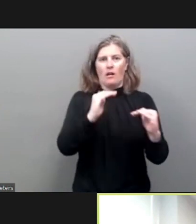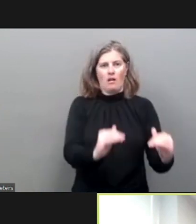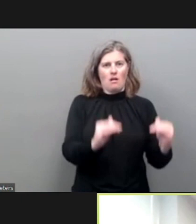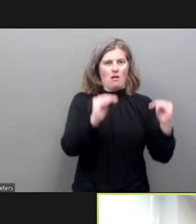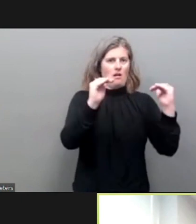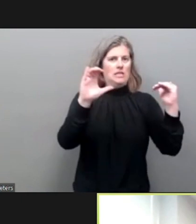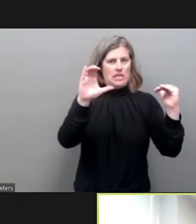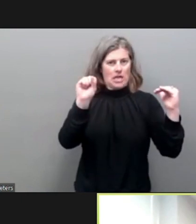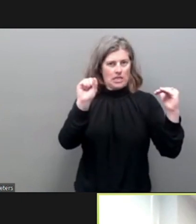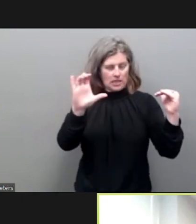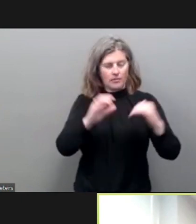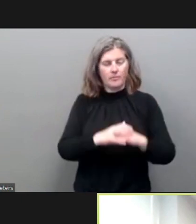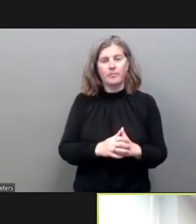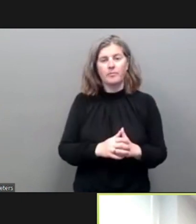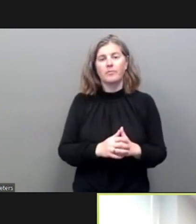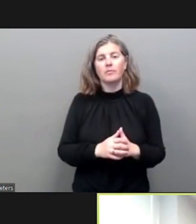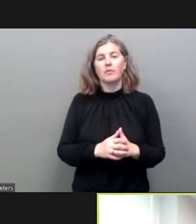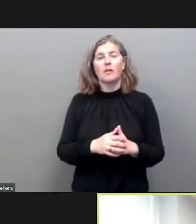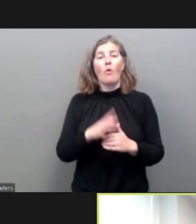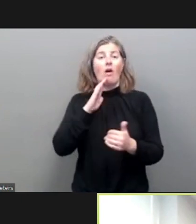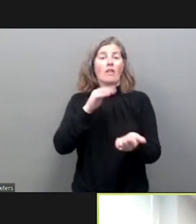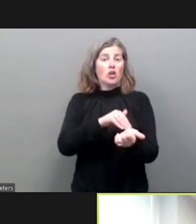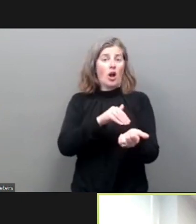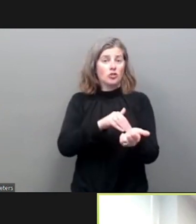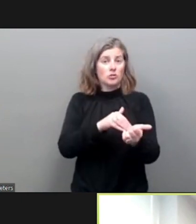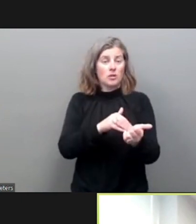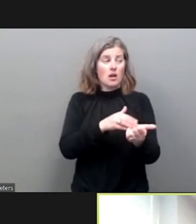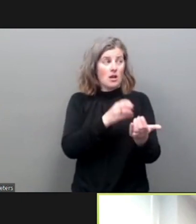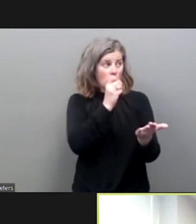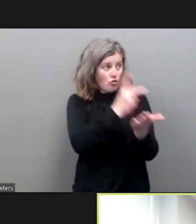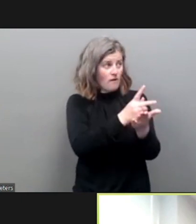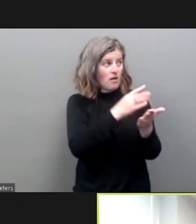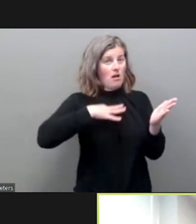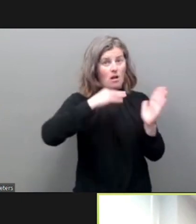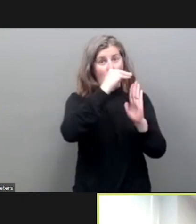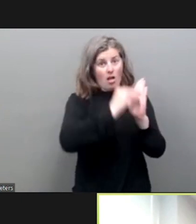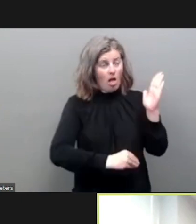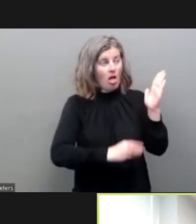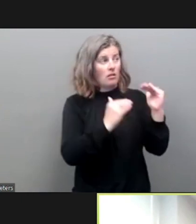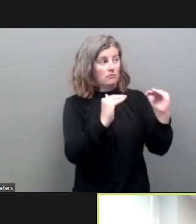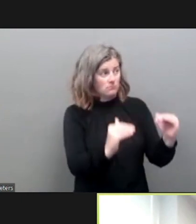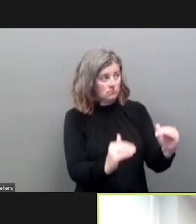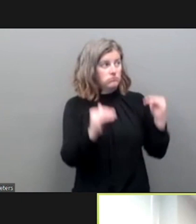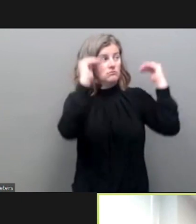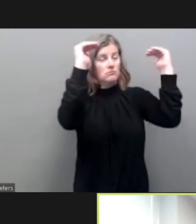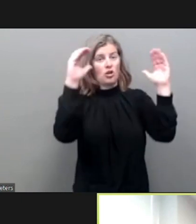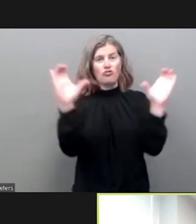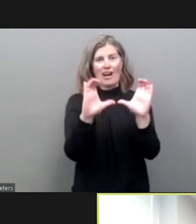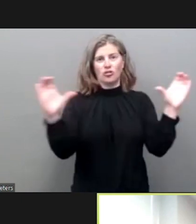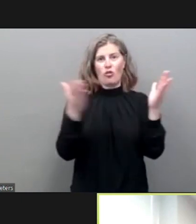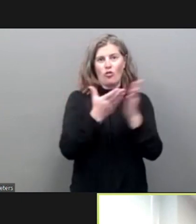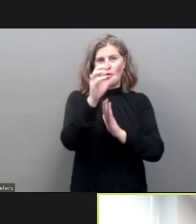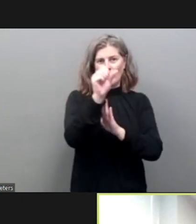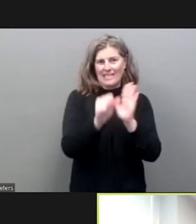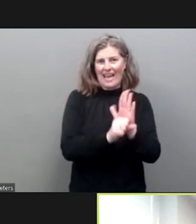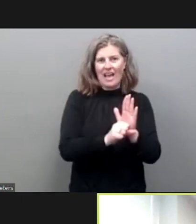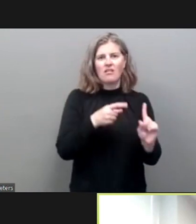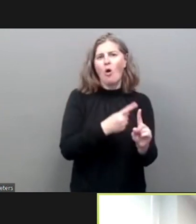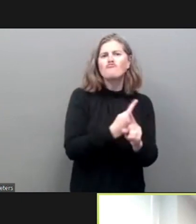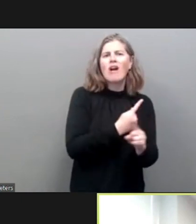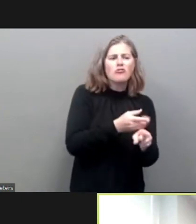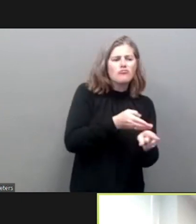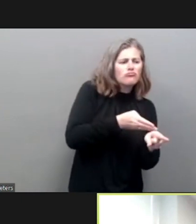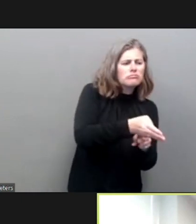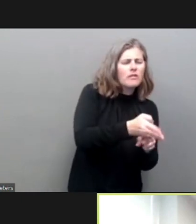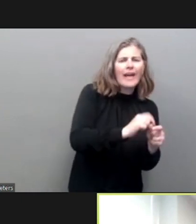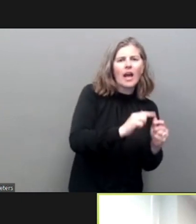So by getting credentialed through the state, providers that are practicing outside of their normal scope of practice can move into the acute